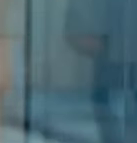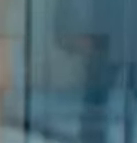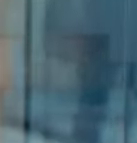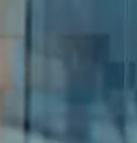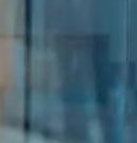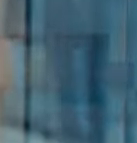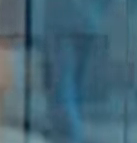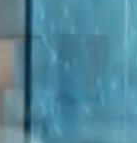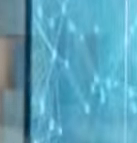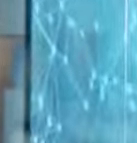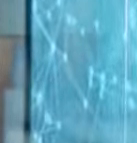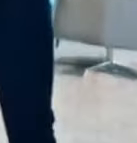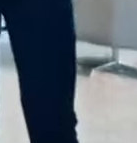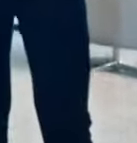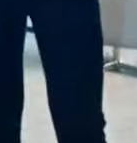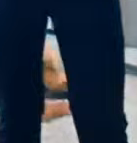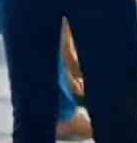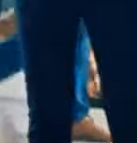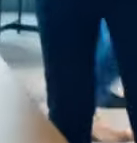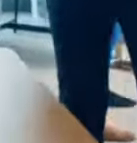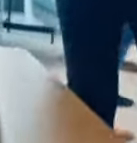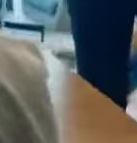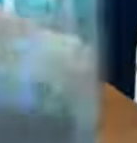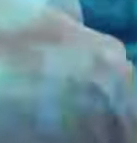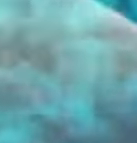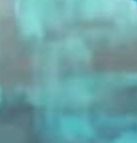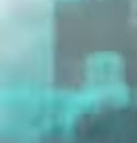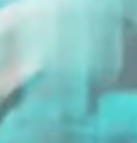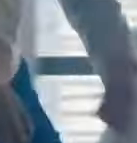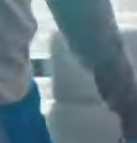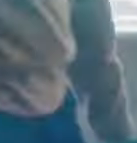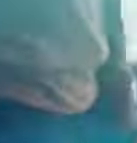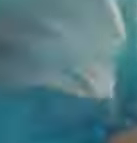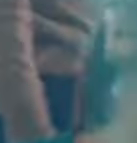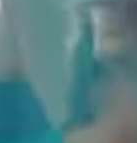Pascal is showing his boss the efficient new technology they've installed.